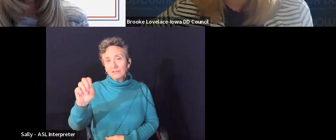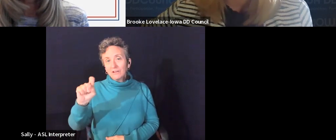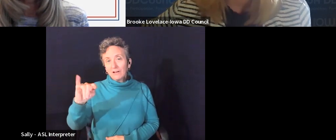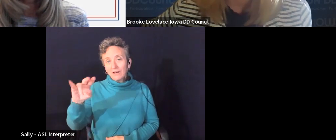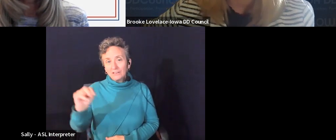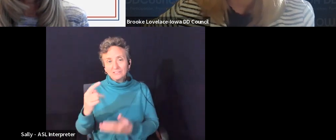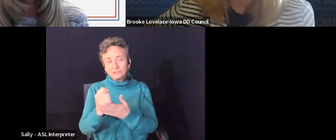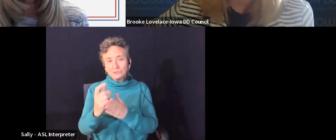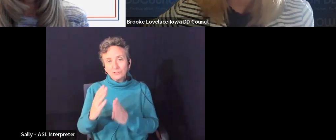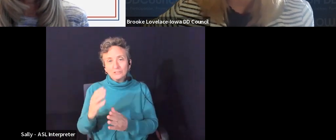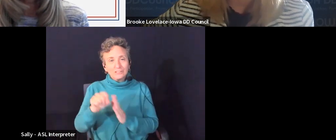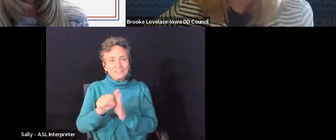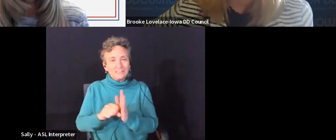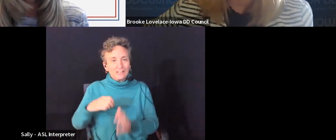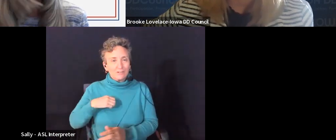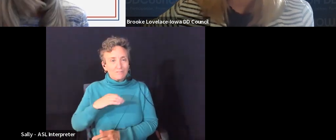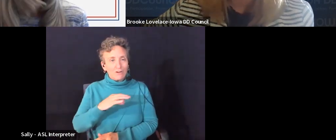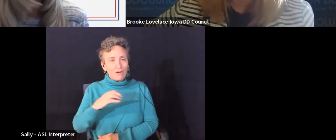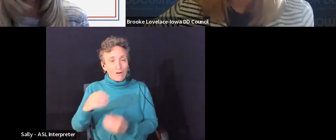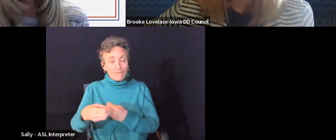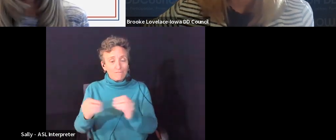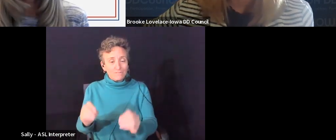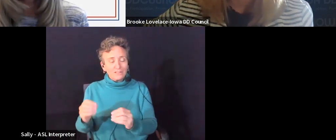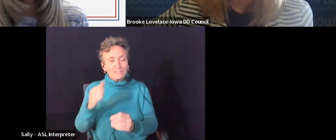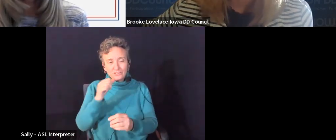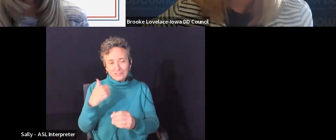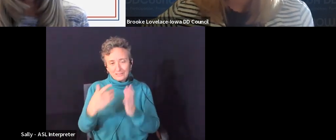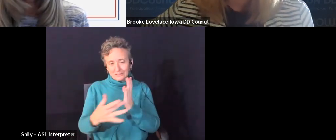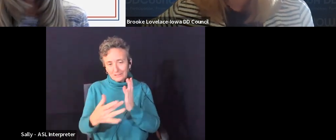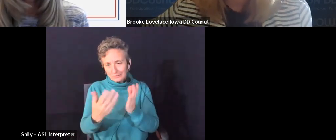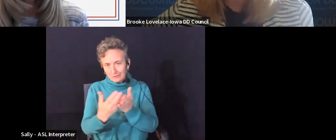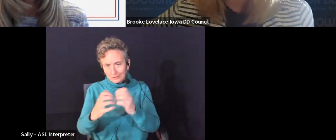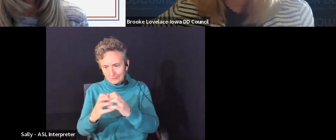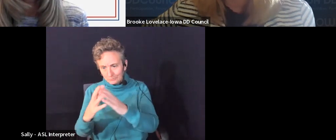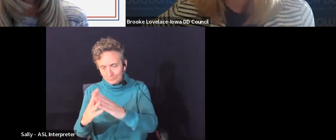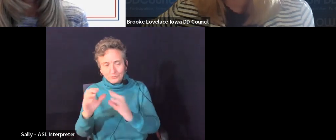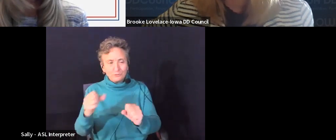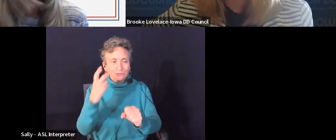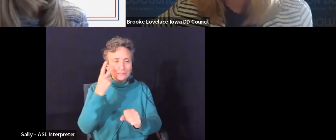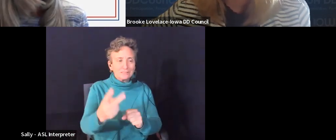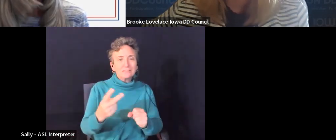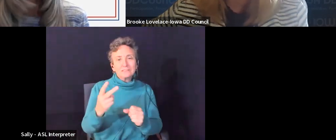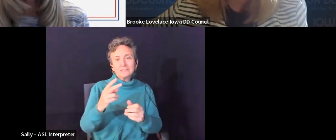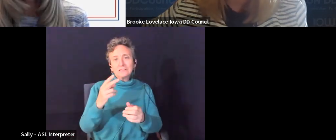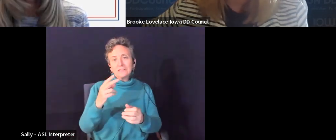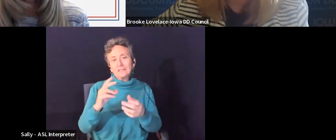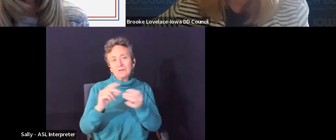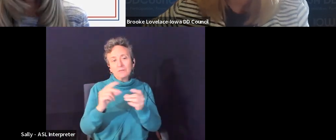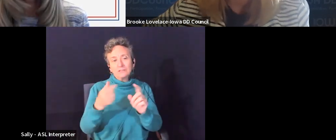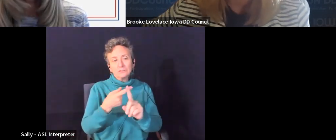State of Office. We'll just let her get some technical stuff together so you can see a message from the State Treasurer of Iowa,